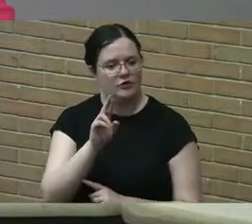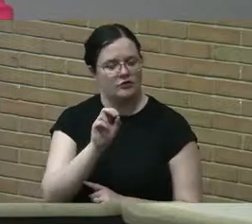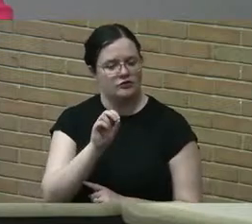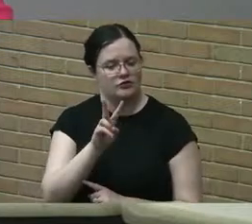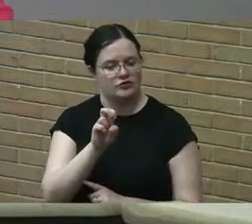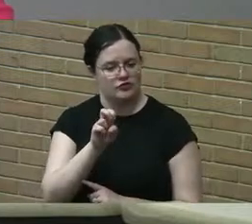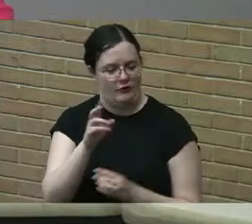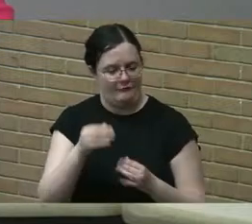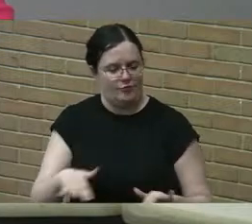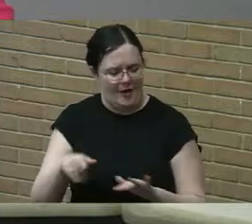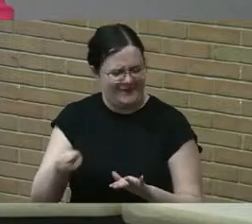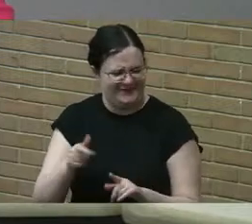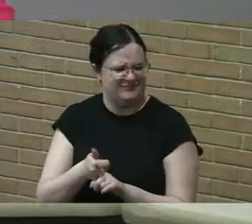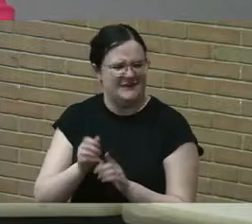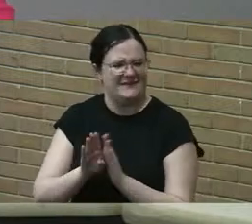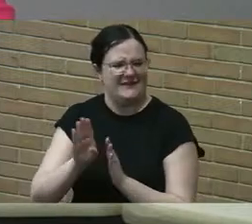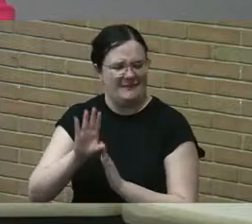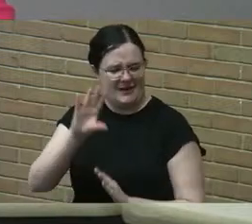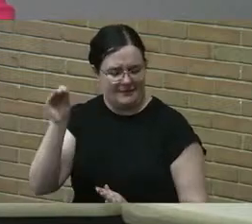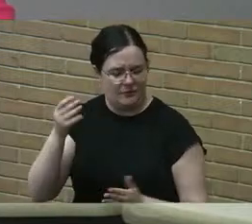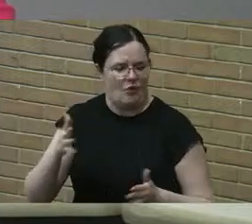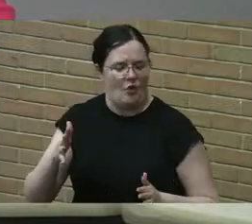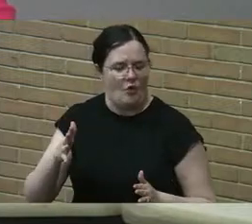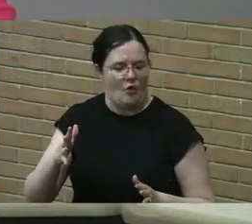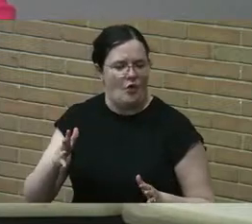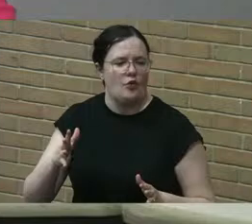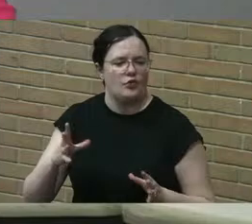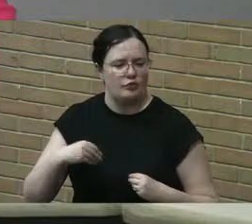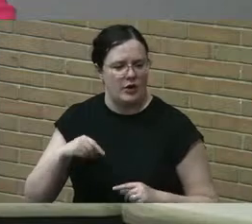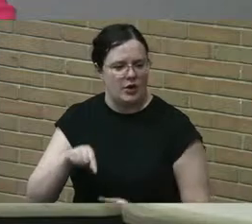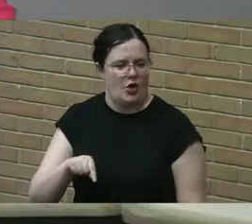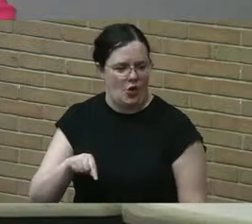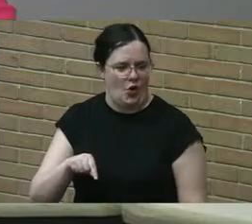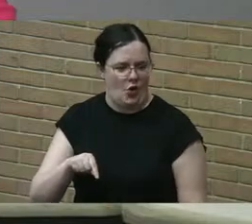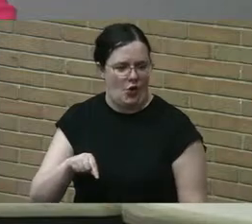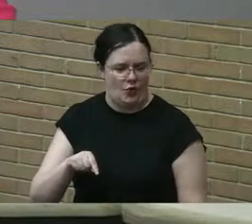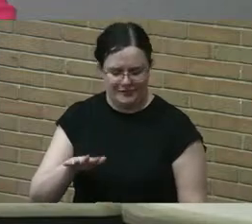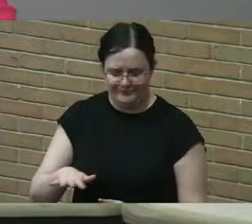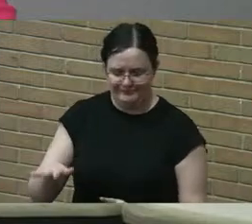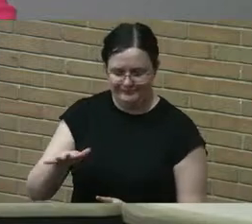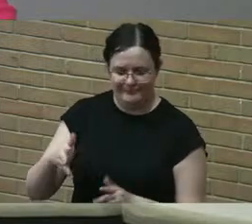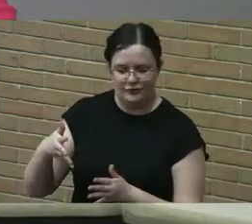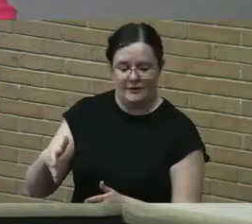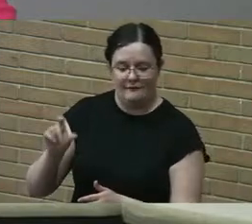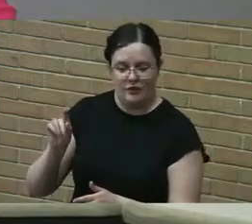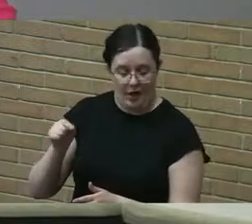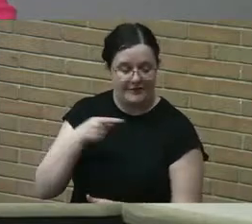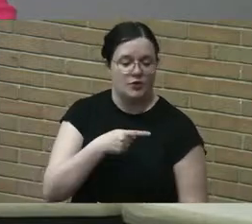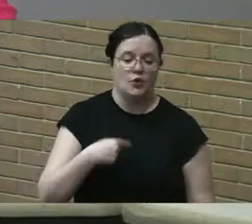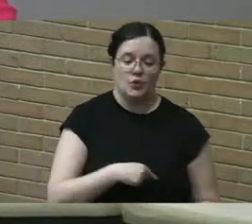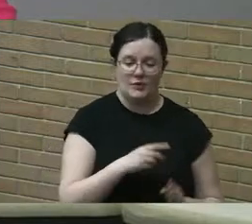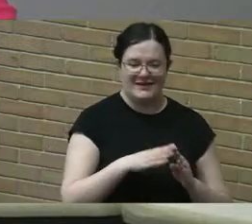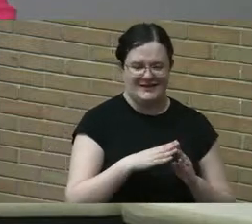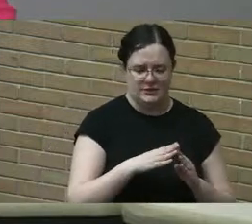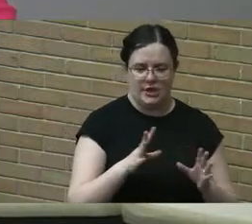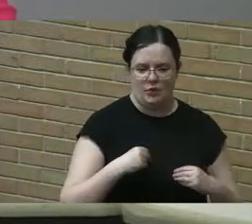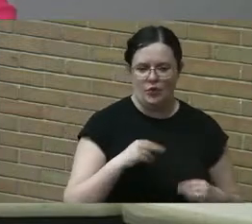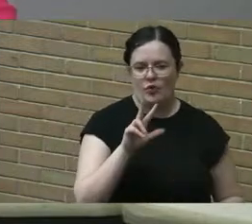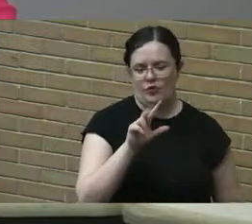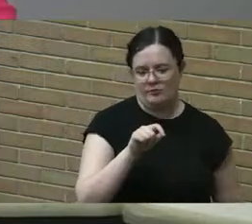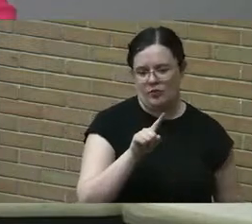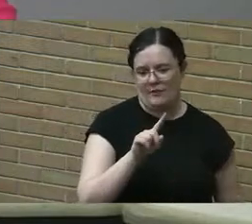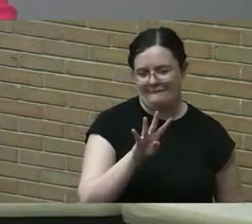own 7.11 acres of the remaining lots, and the town of Brighton owns 3.14 acres of those